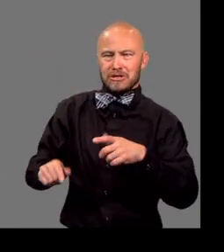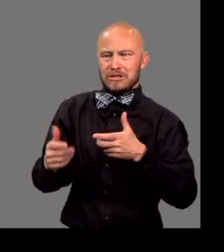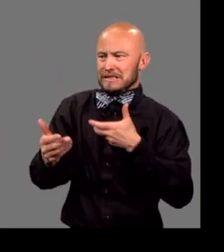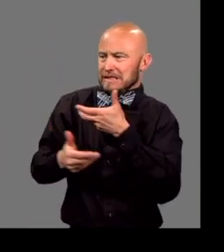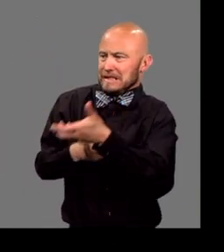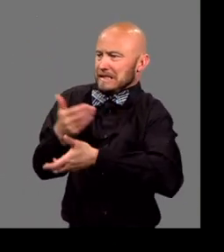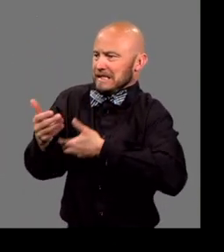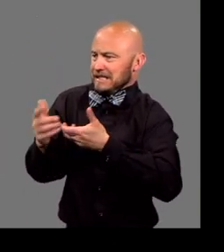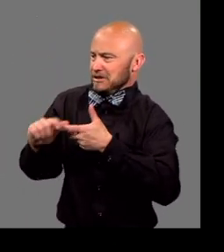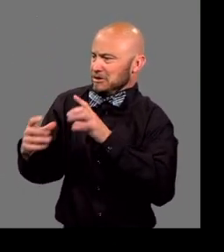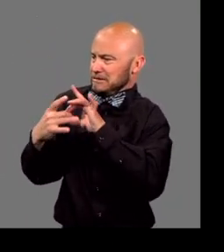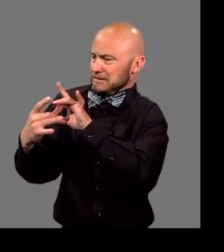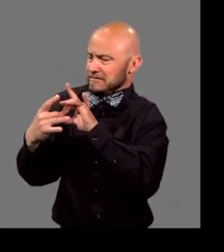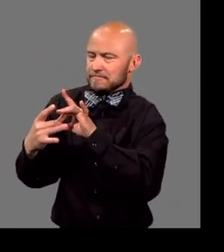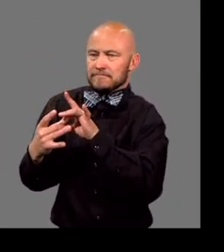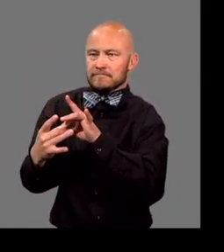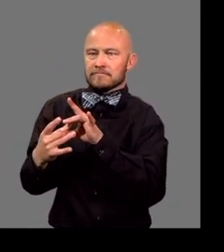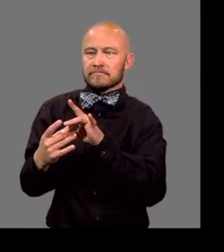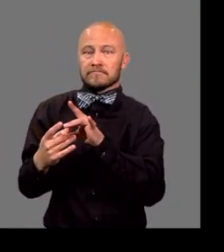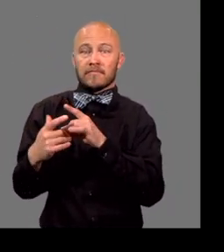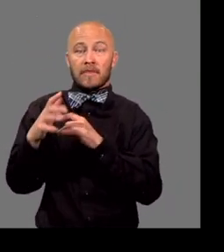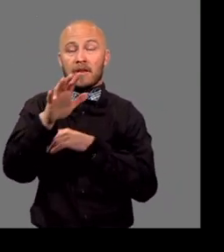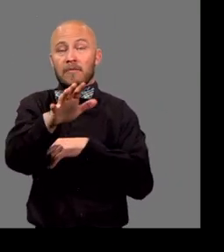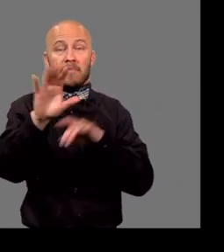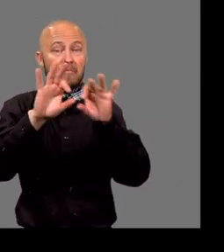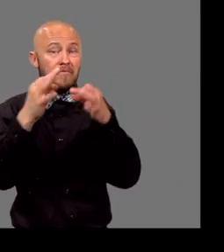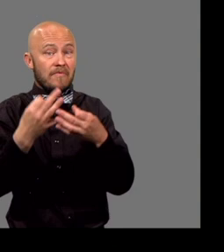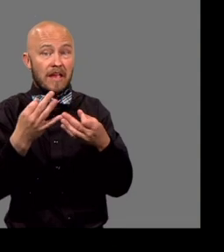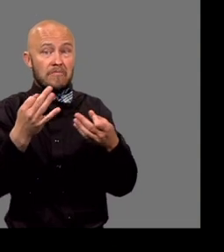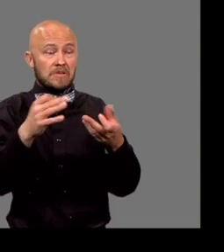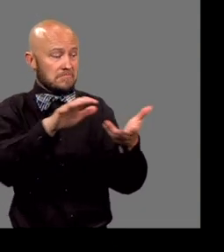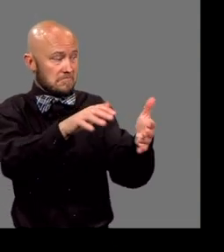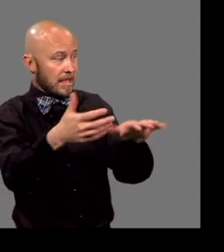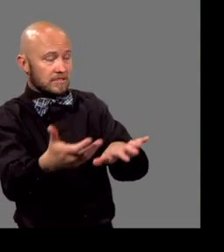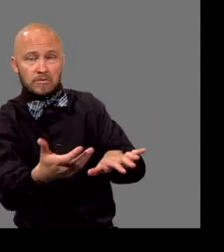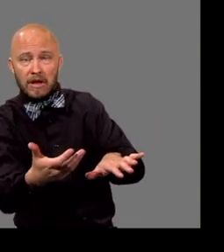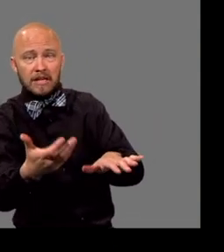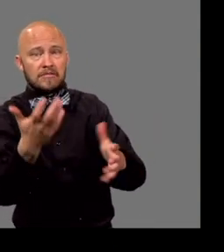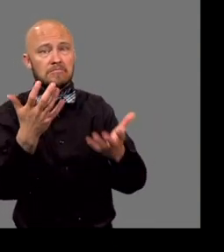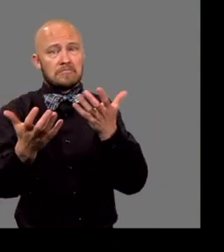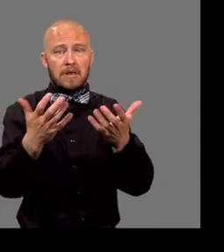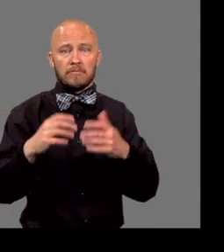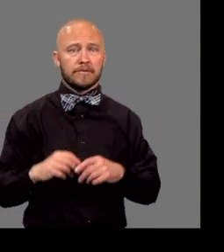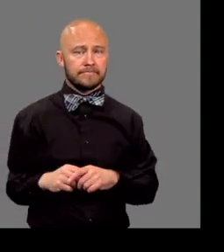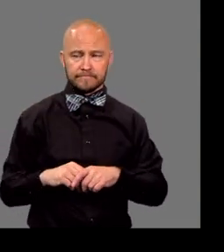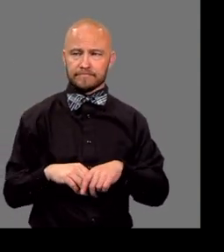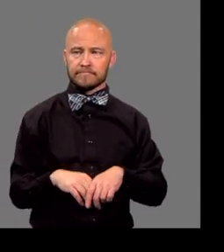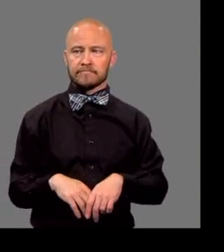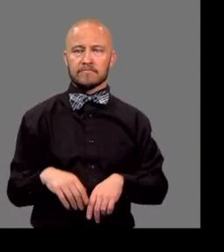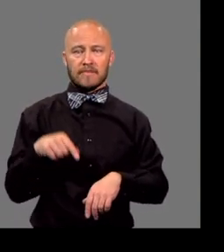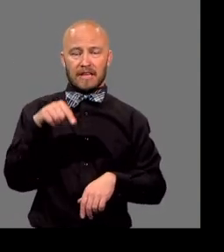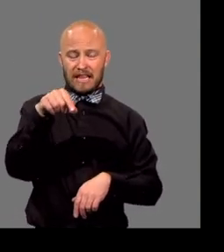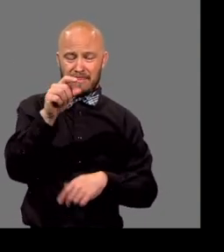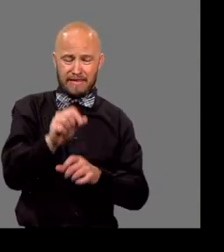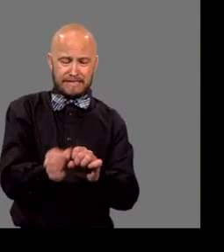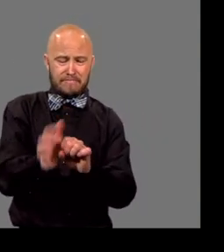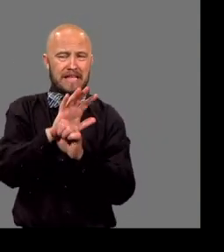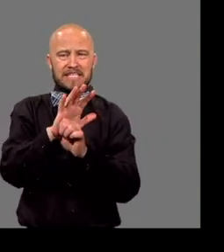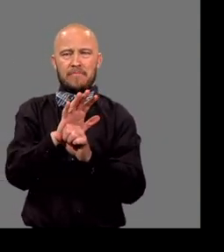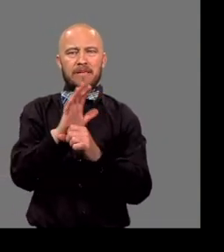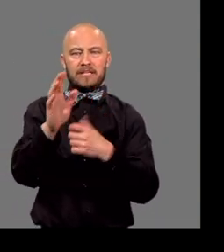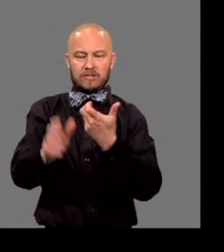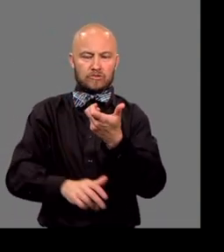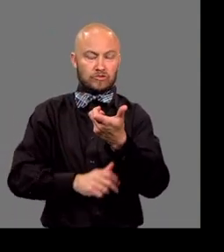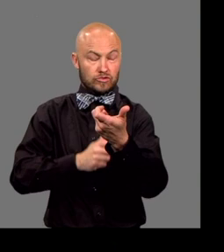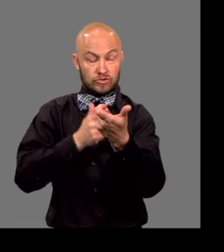their side to comfort them. Maybe you even lost a loved one and couldn't say goodbye. Graduates, the pandemic presented each of